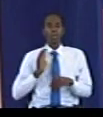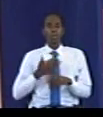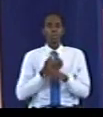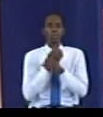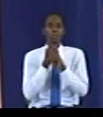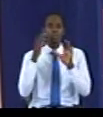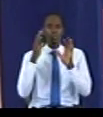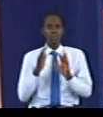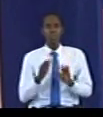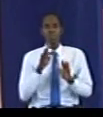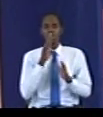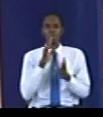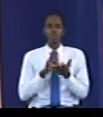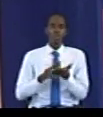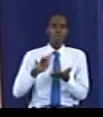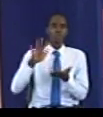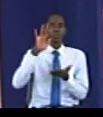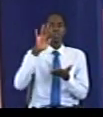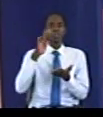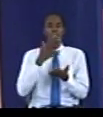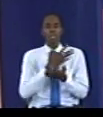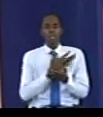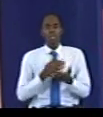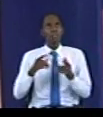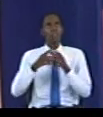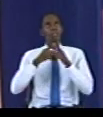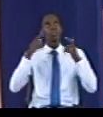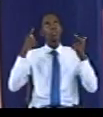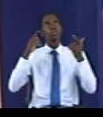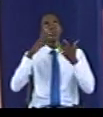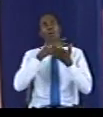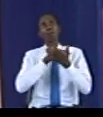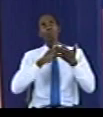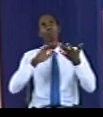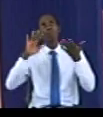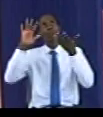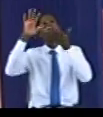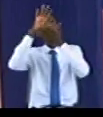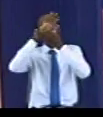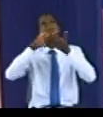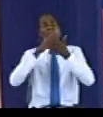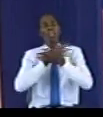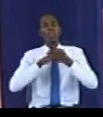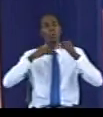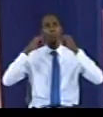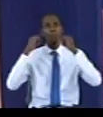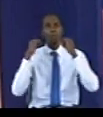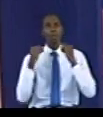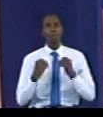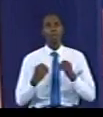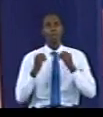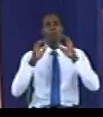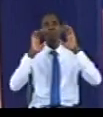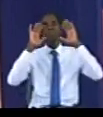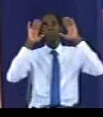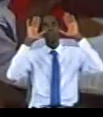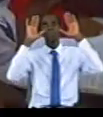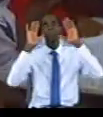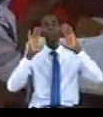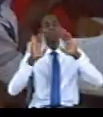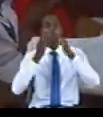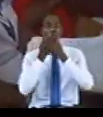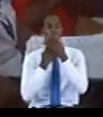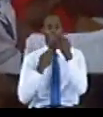be glory and majesty, dominion and power, both now and